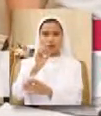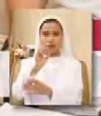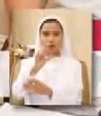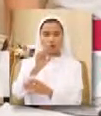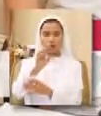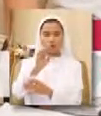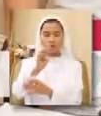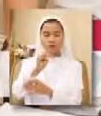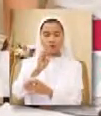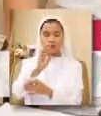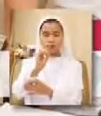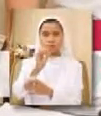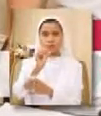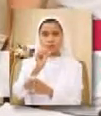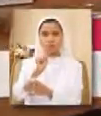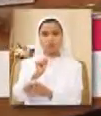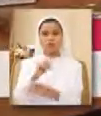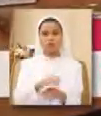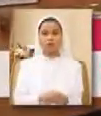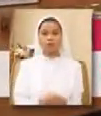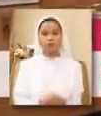the mother of my former